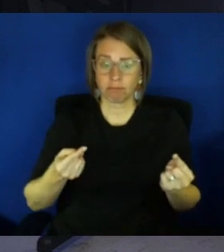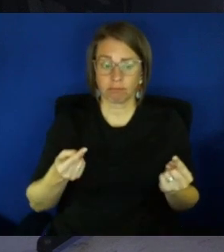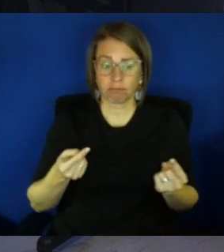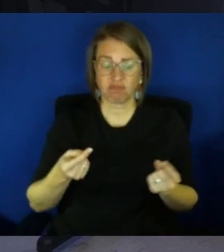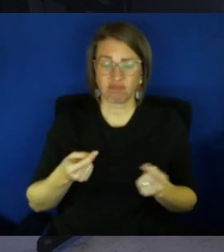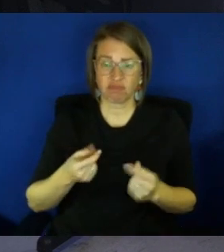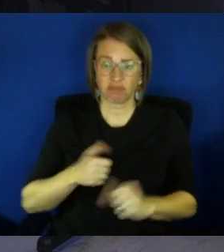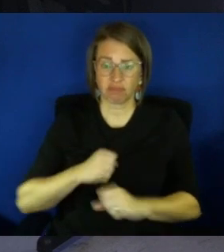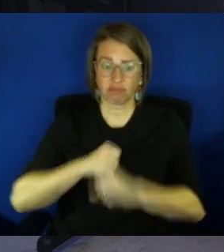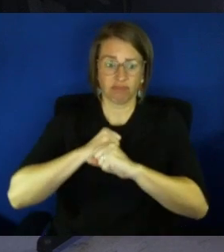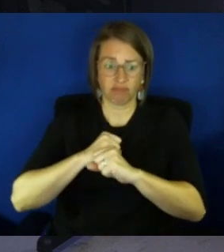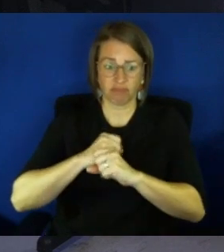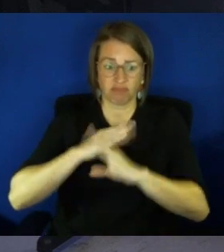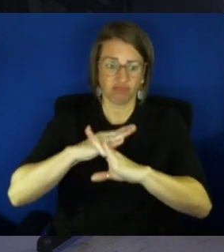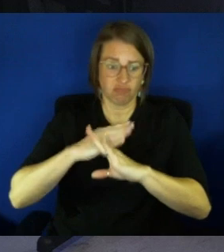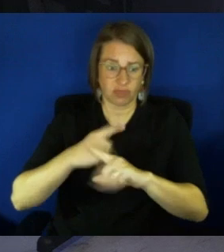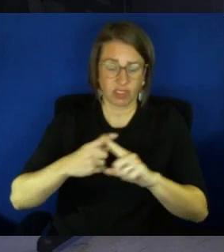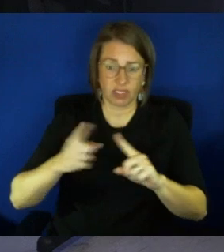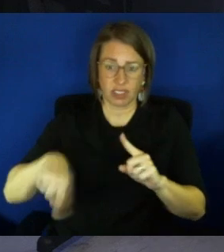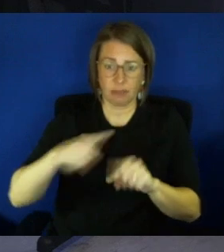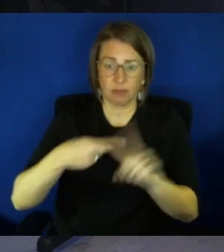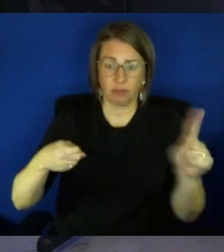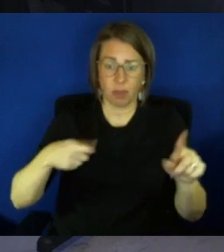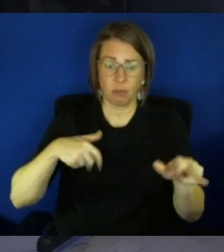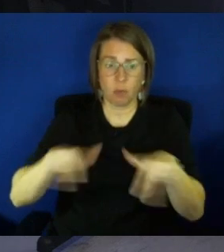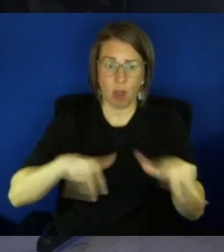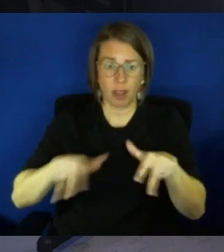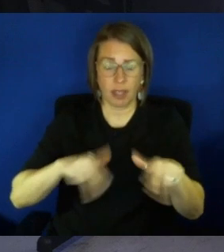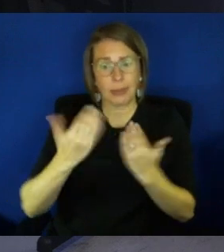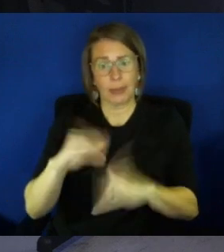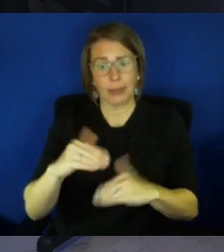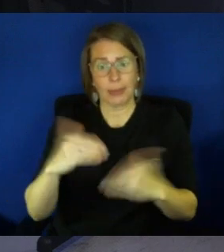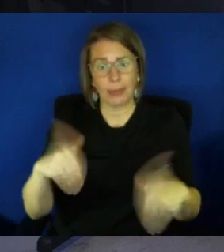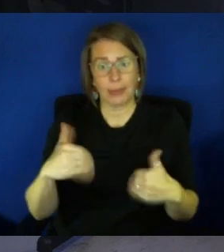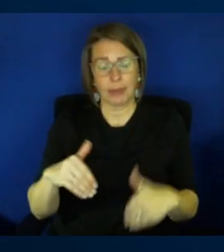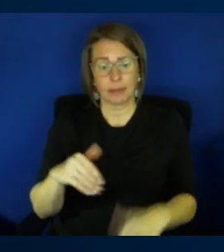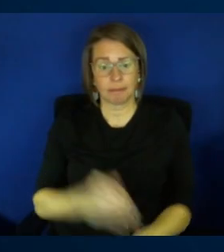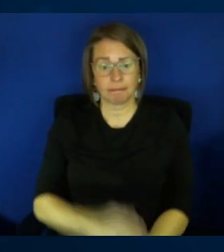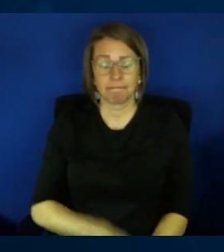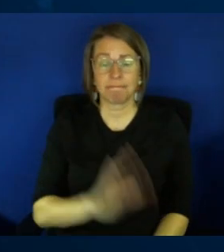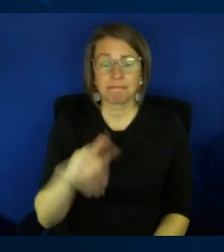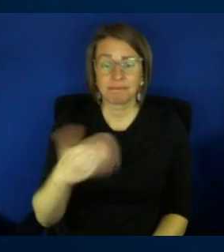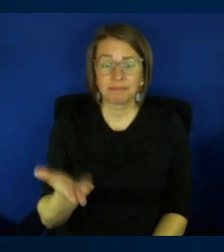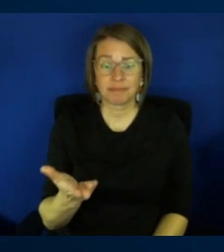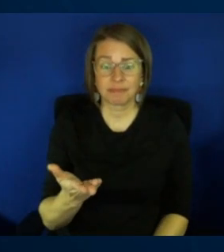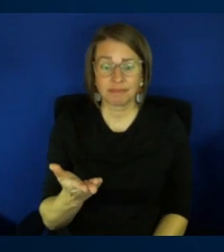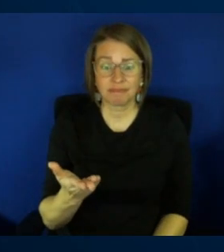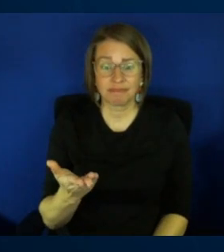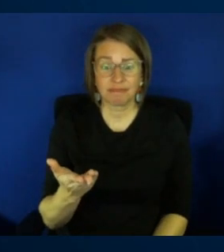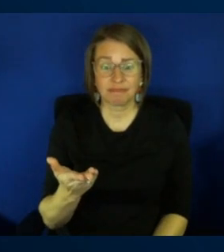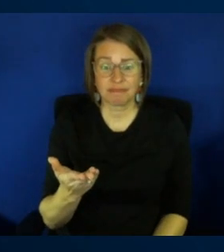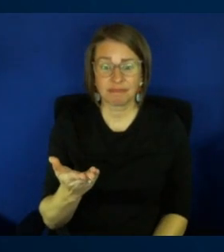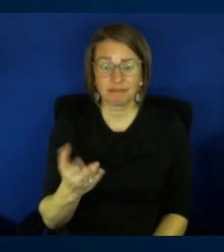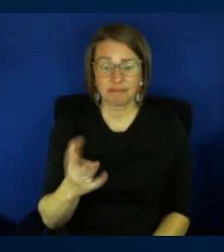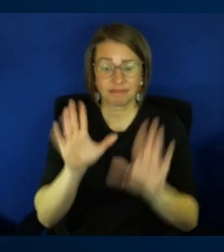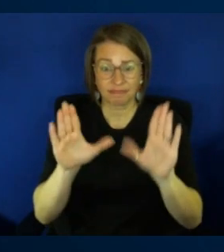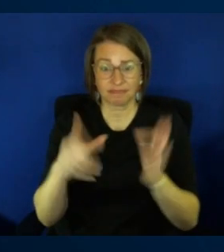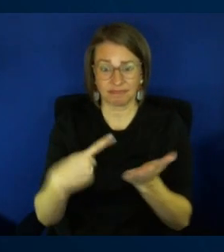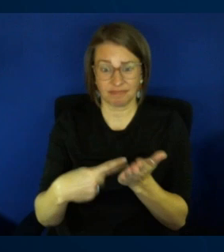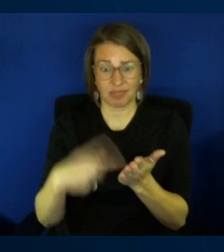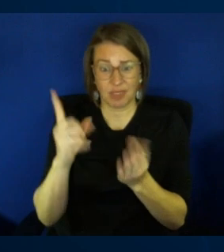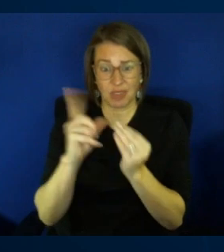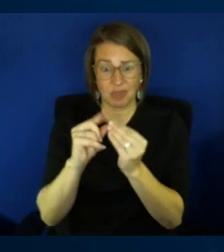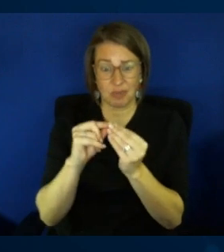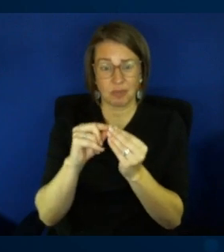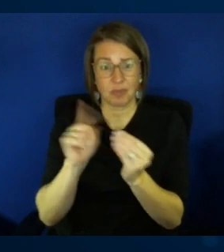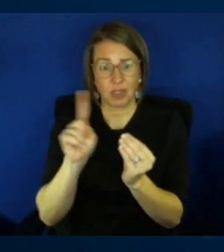what a limitation that is in life. Alexis. This has been a great discussion. I have one more question from